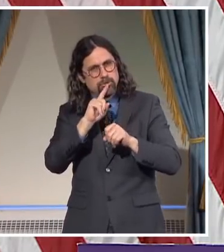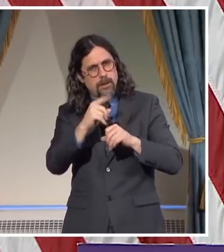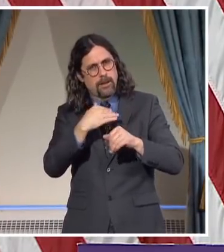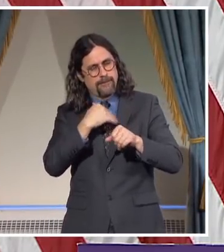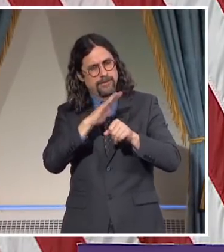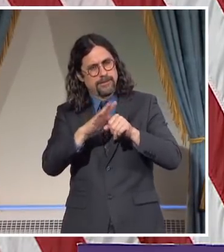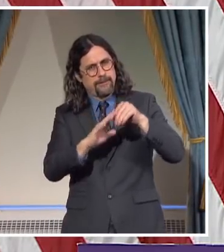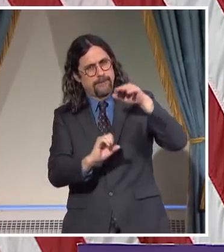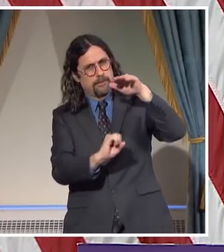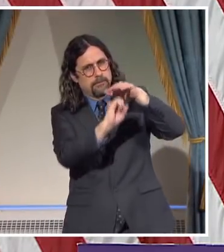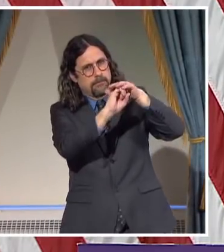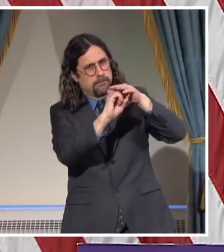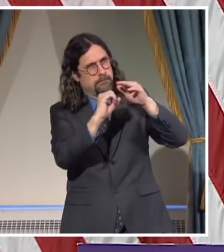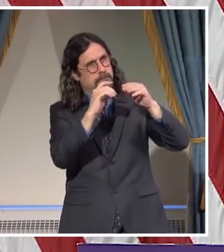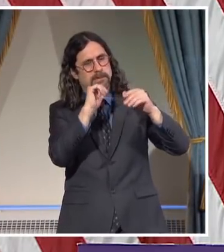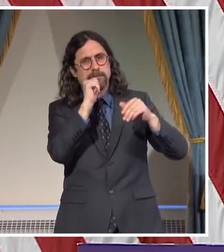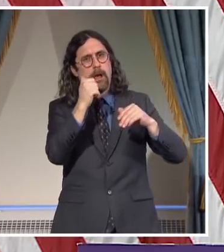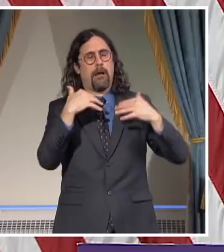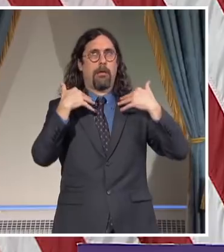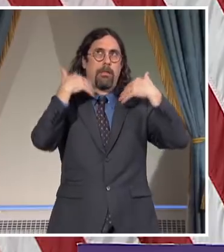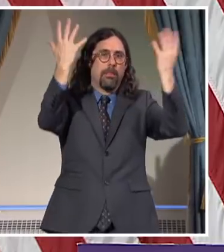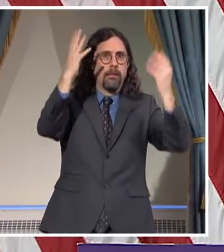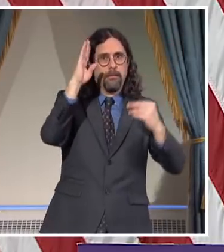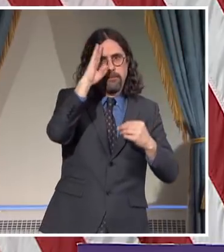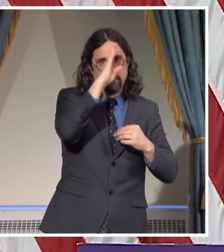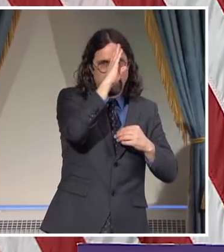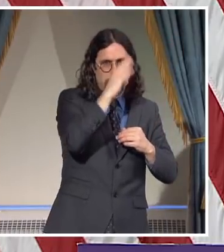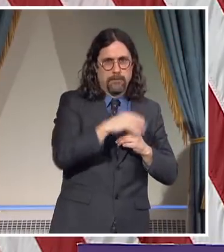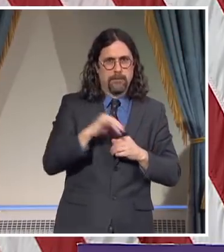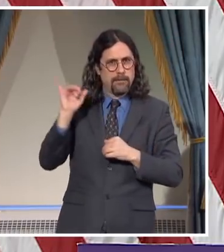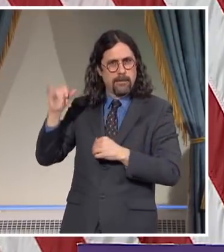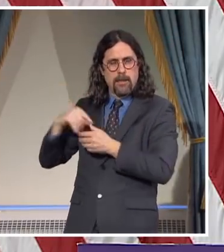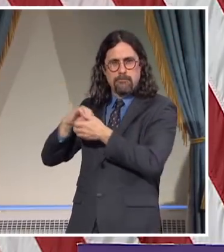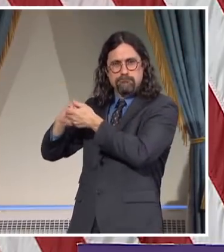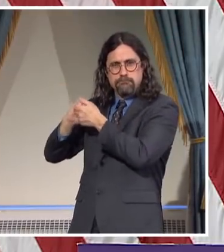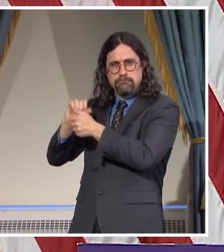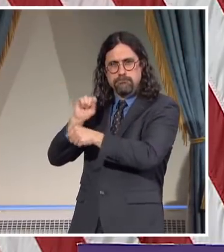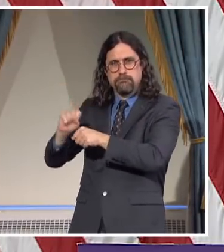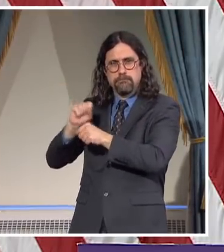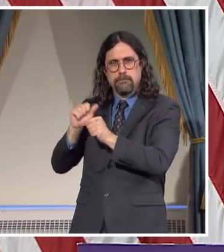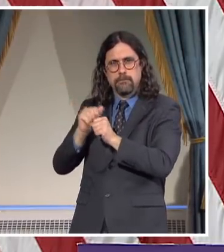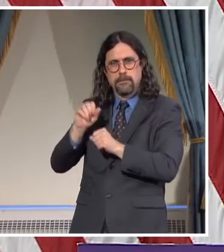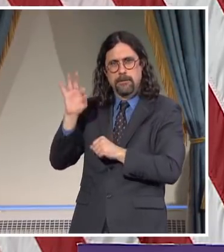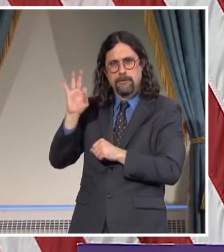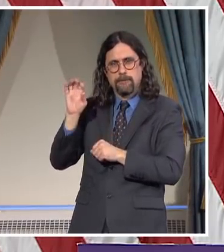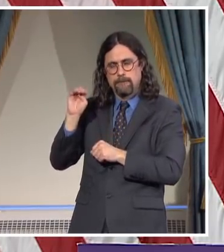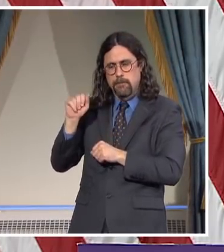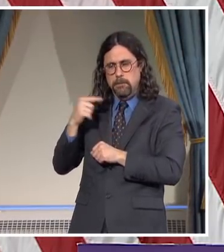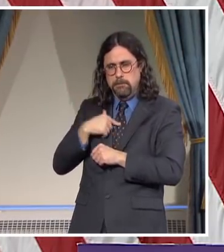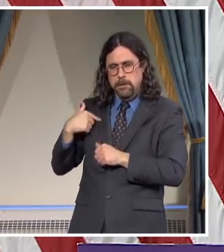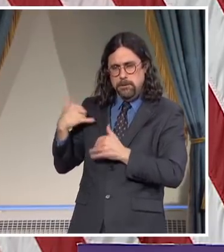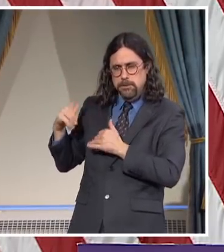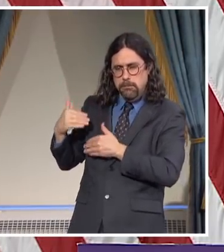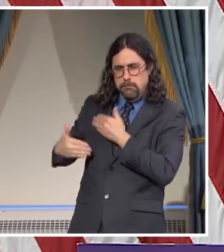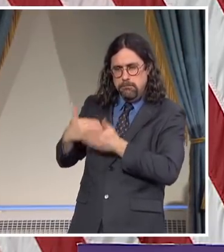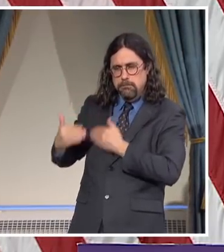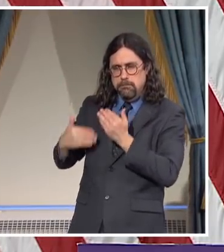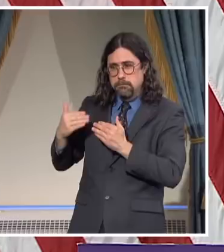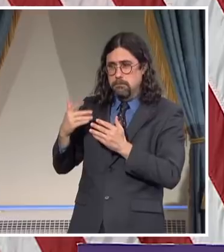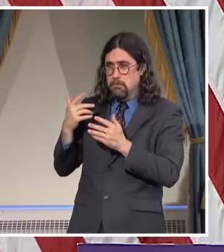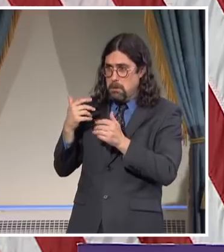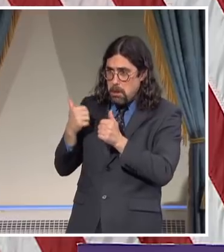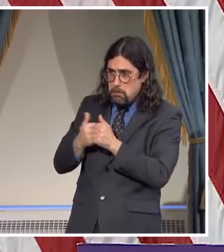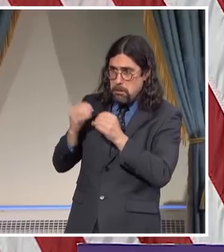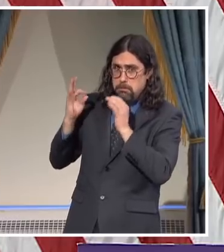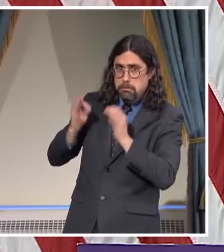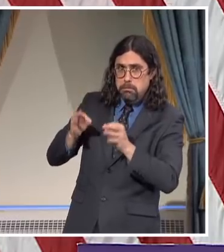this crisis deepens, we'll keep updating you on the status of things. But right now, we have the capacity. And in terms of any of the details, I'll have